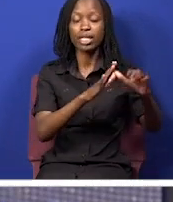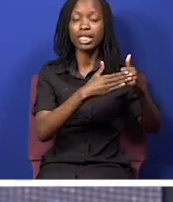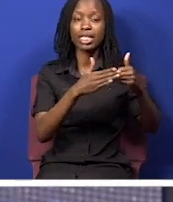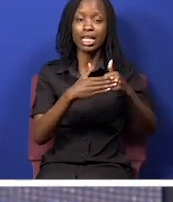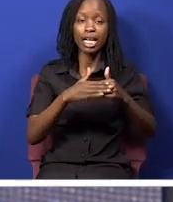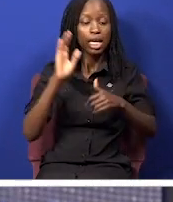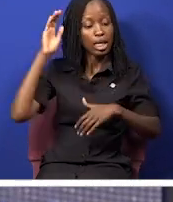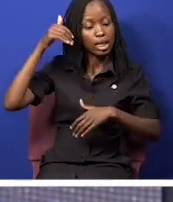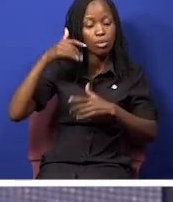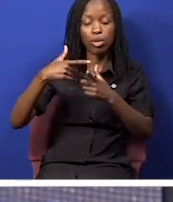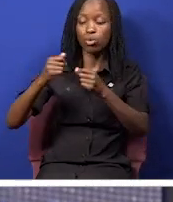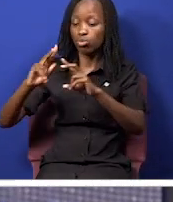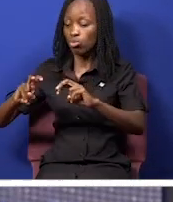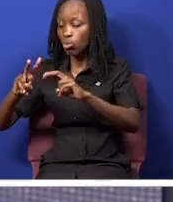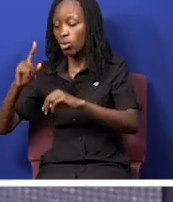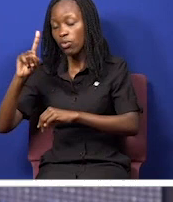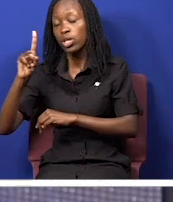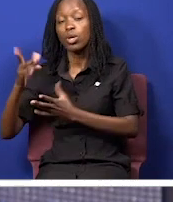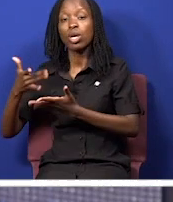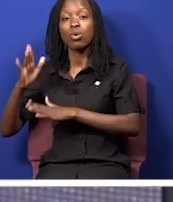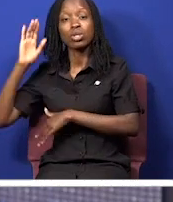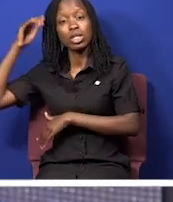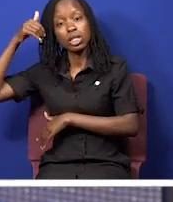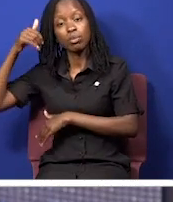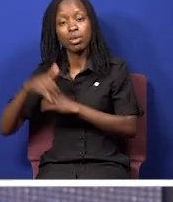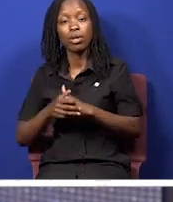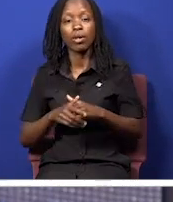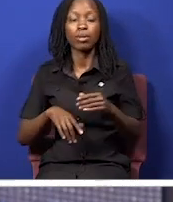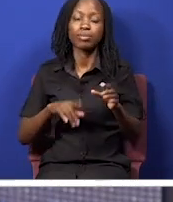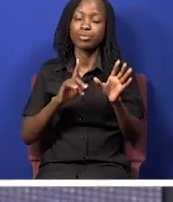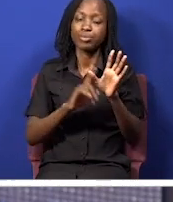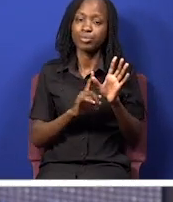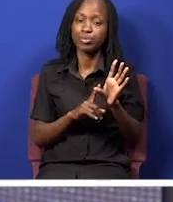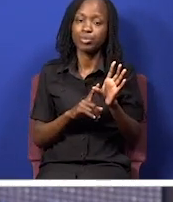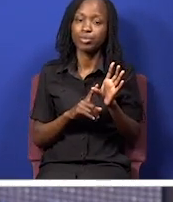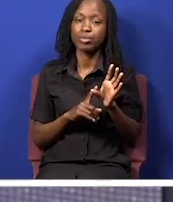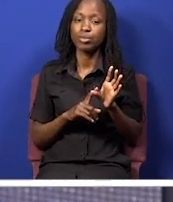sheep in the wilderness and goes to look for the one lost sheep.